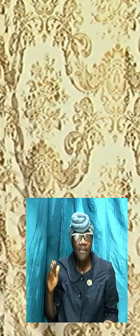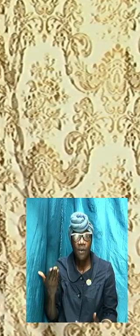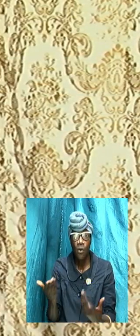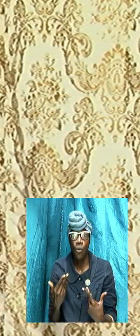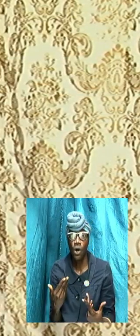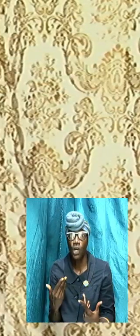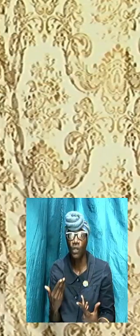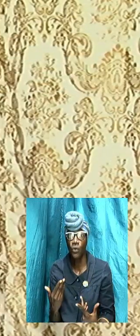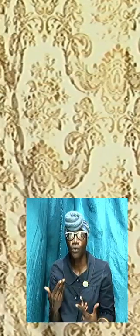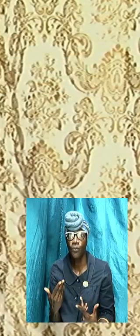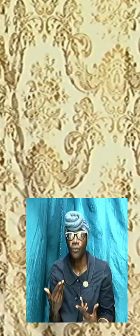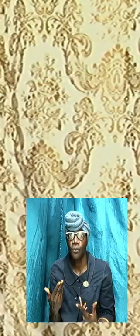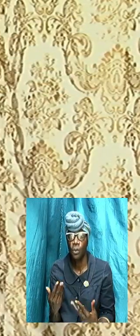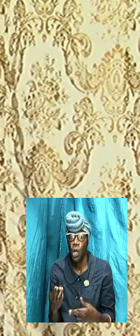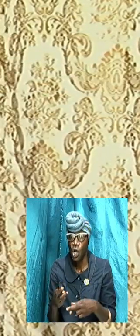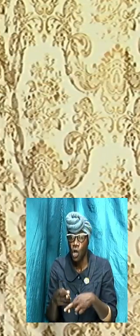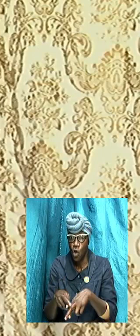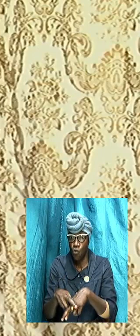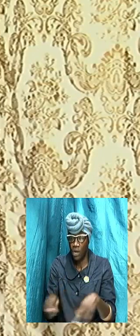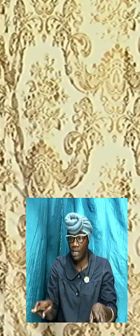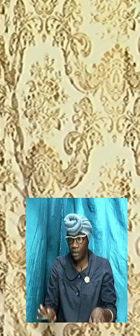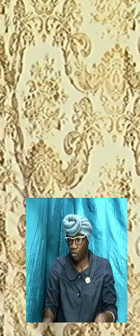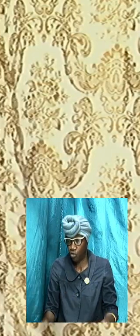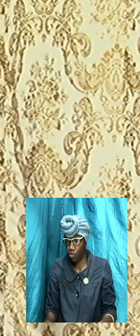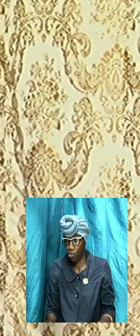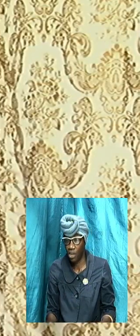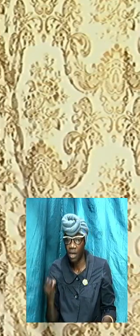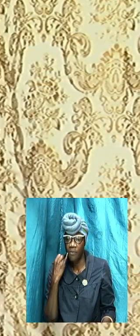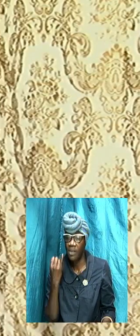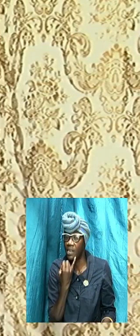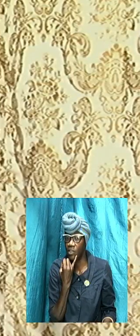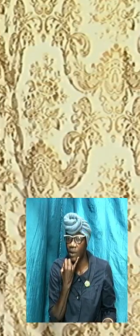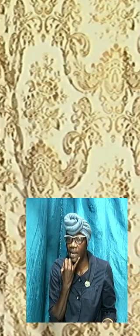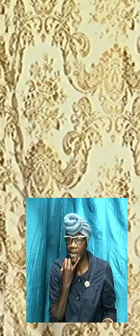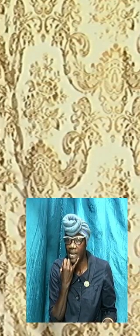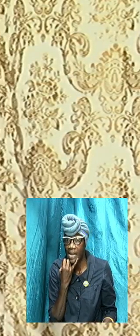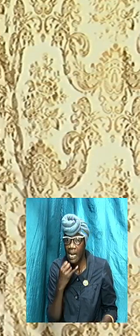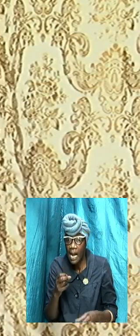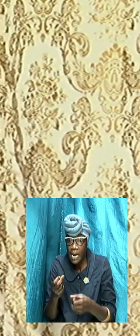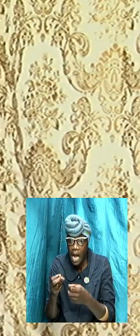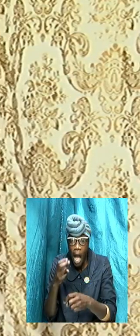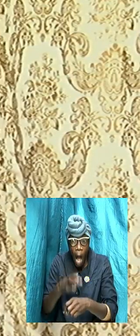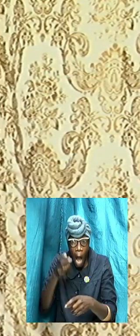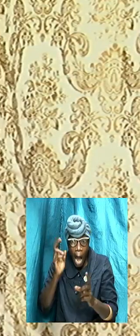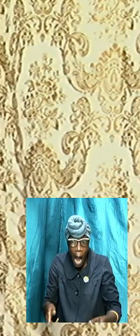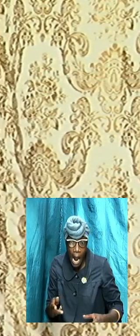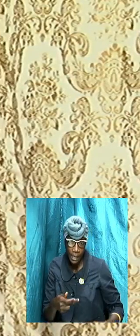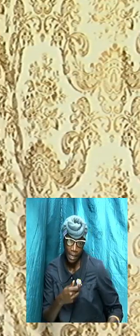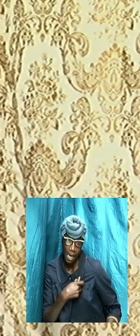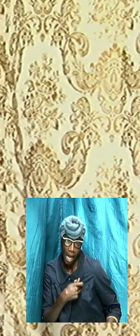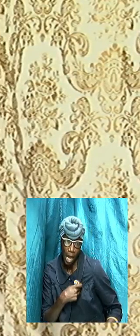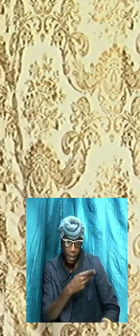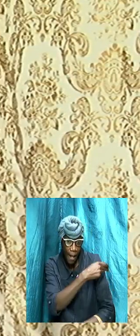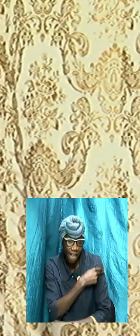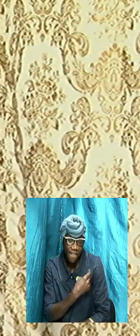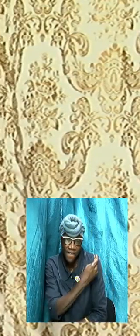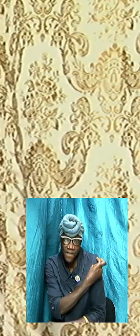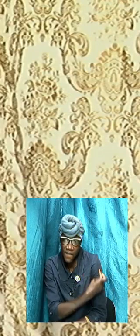the children of Israel. The Bible said God hardened the heart of Pharaoh. Amen. And we know what happened eventually after the